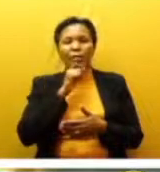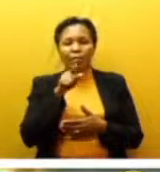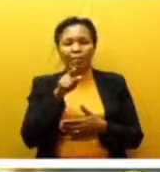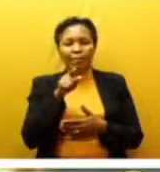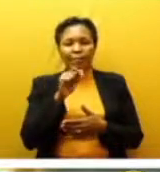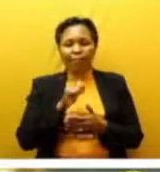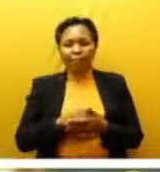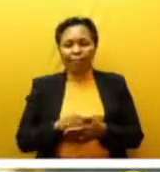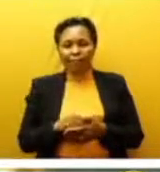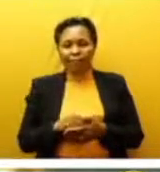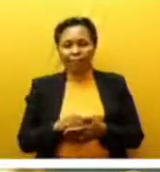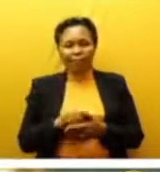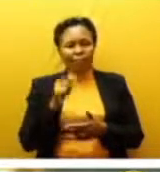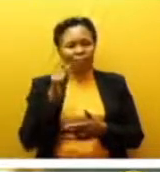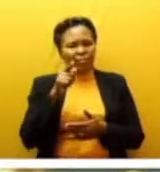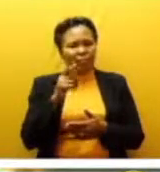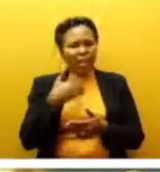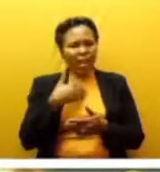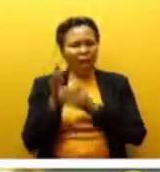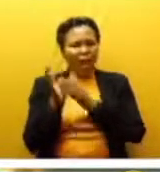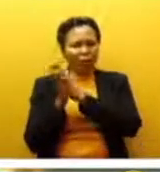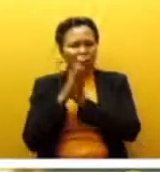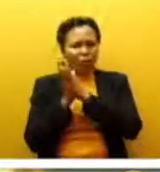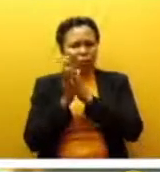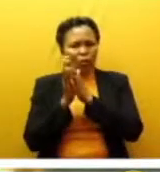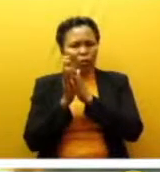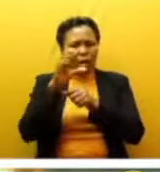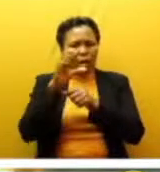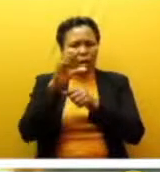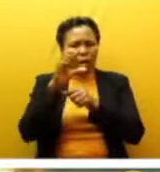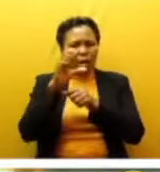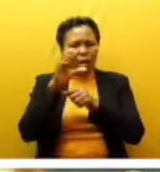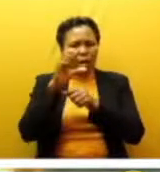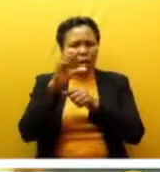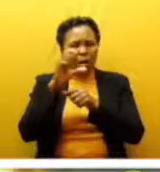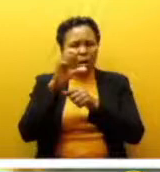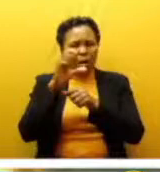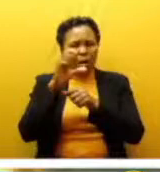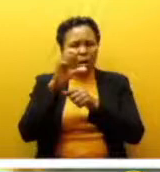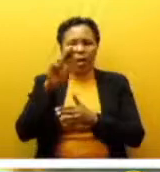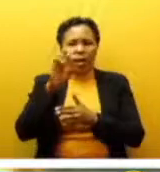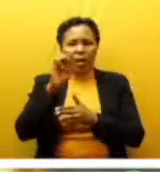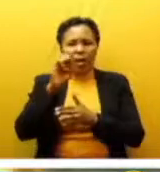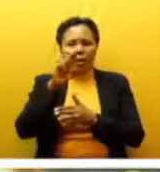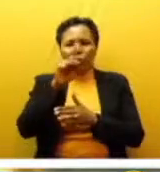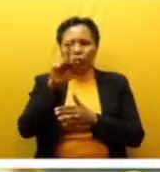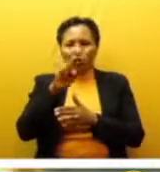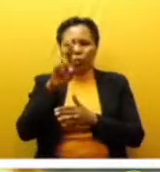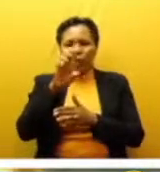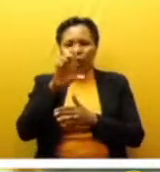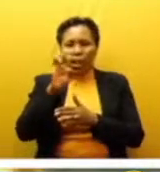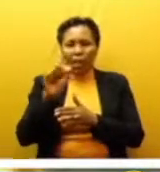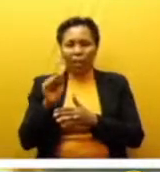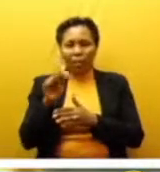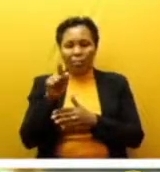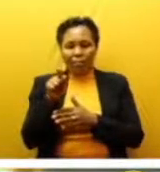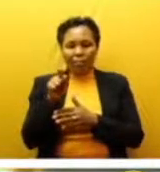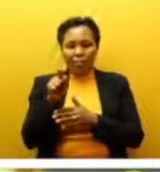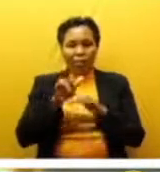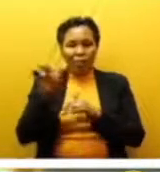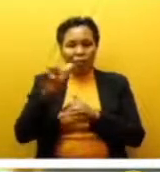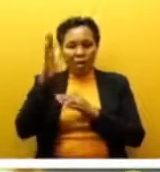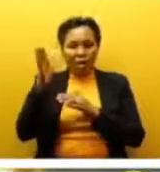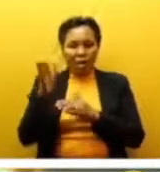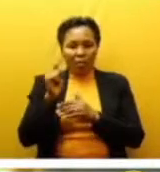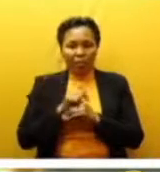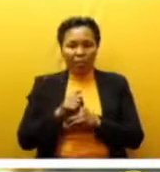Matt, there is this story about this Venezuelan. And one of the issues is whether the